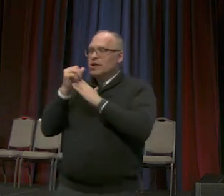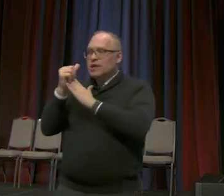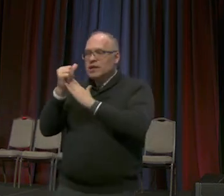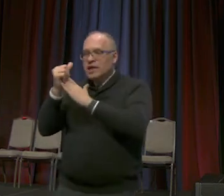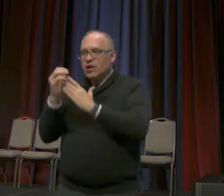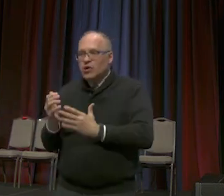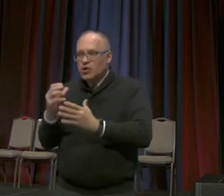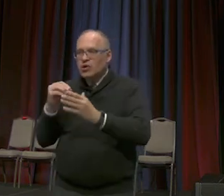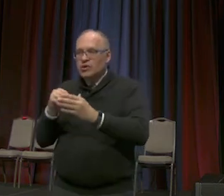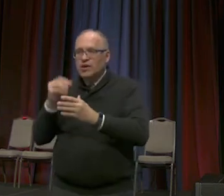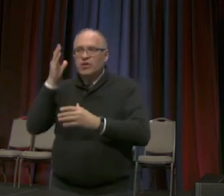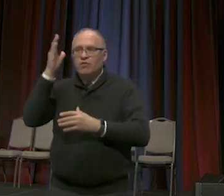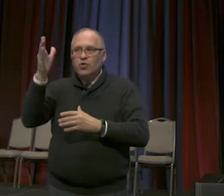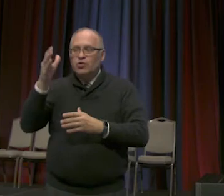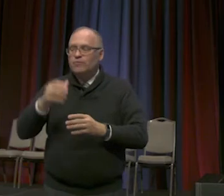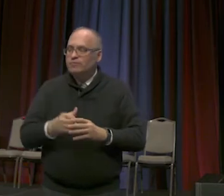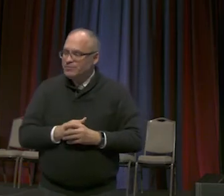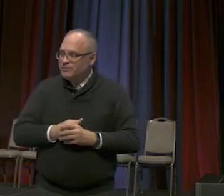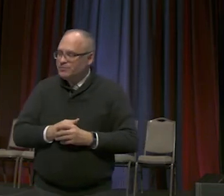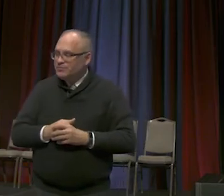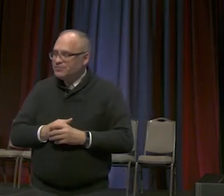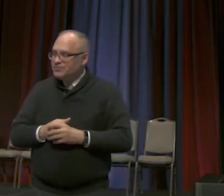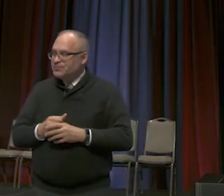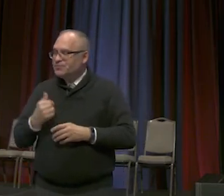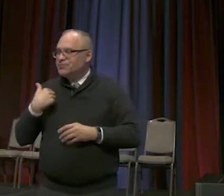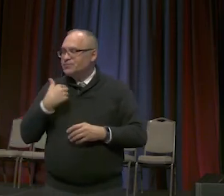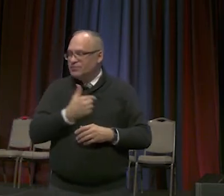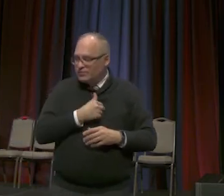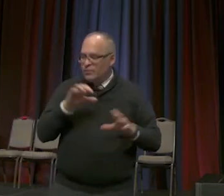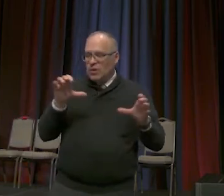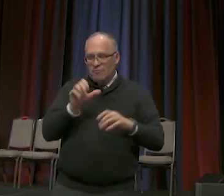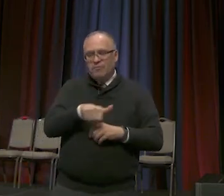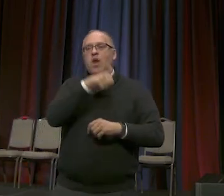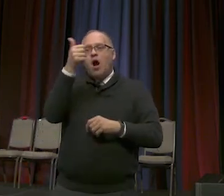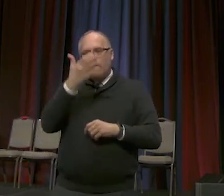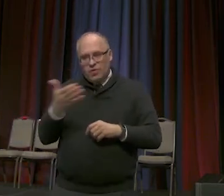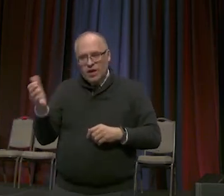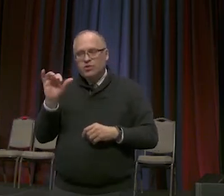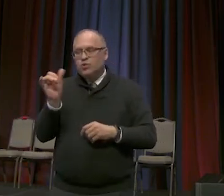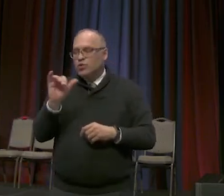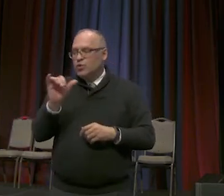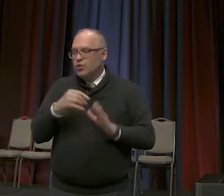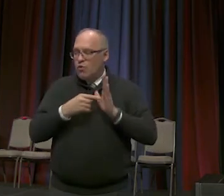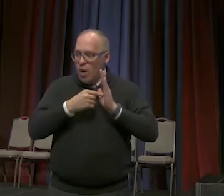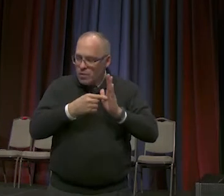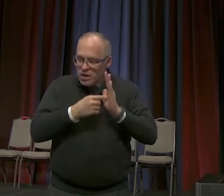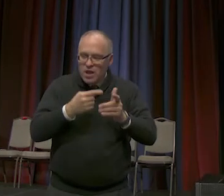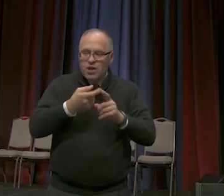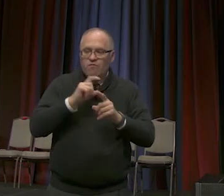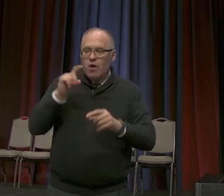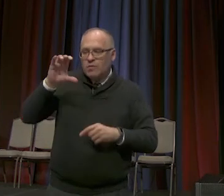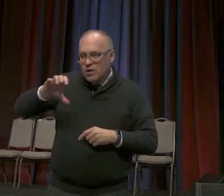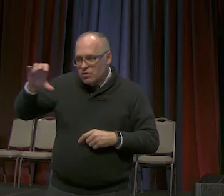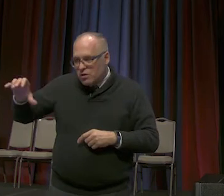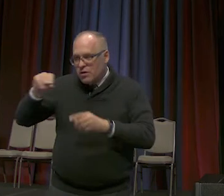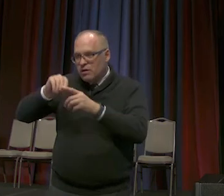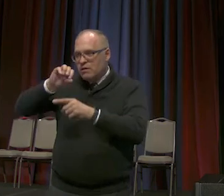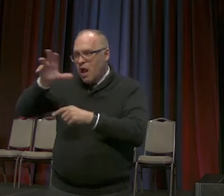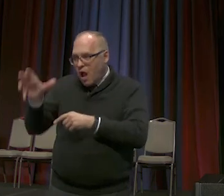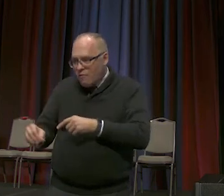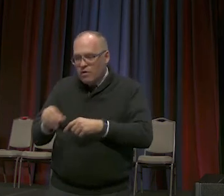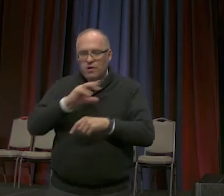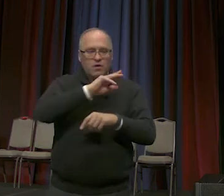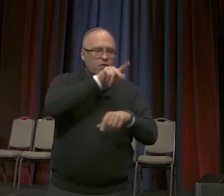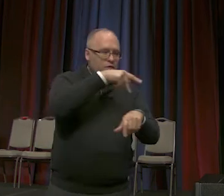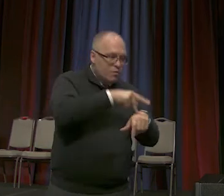forward. Our commission also did some other things. With representation from central conferences in Africa and the